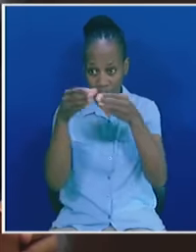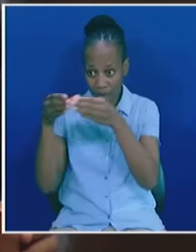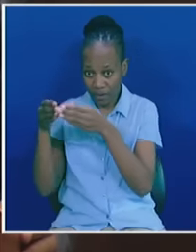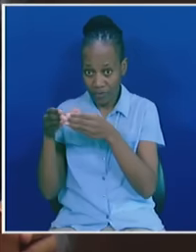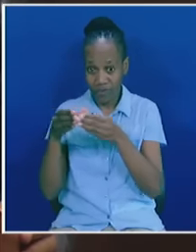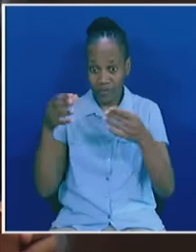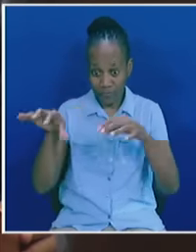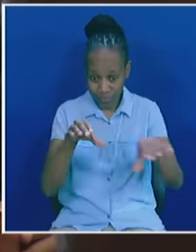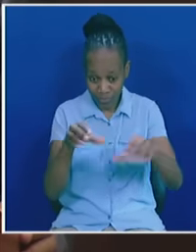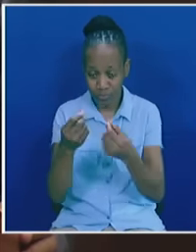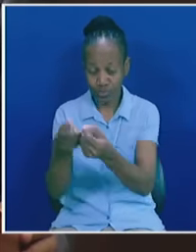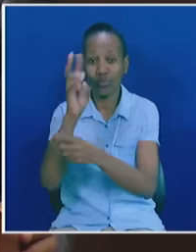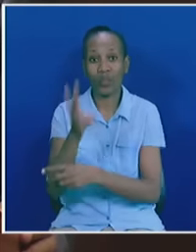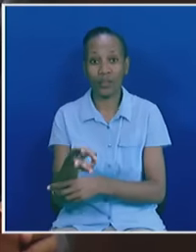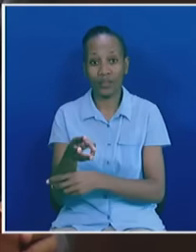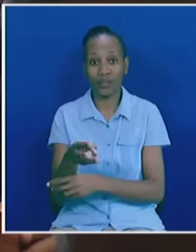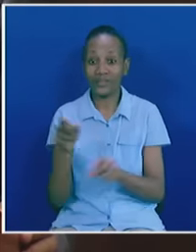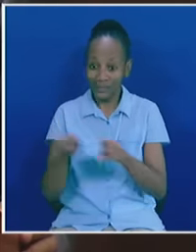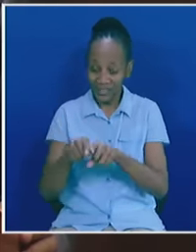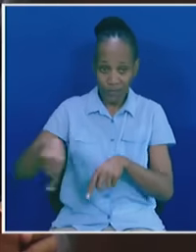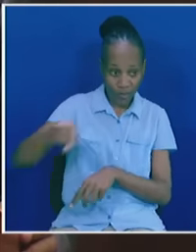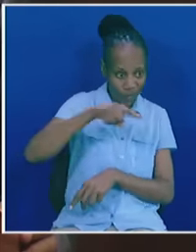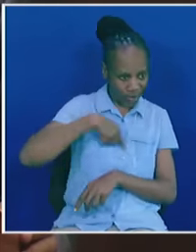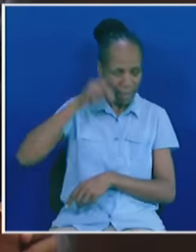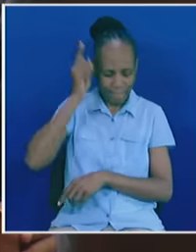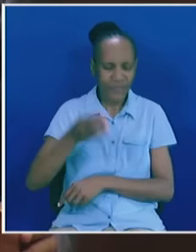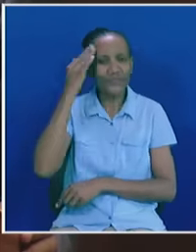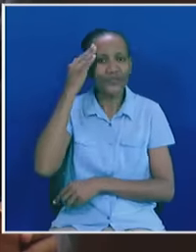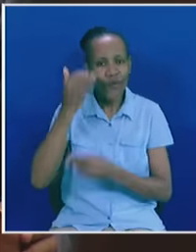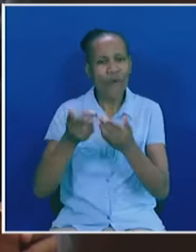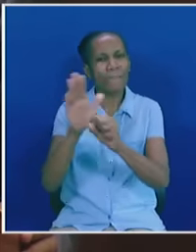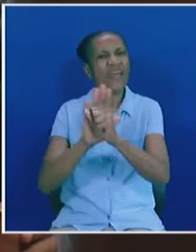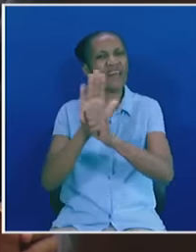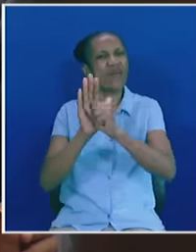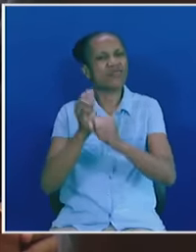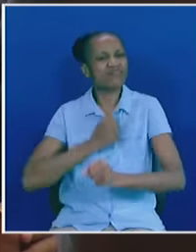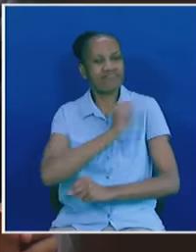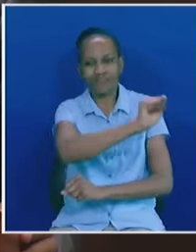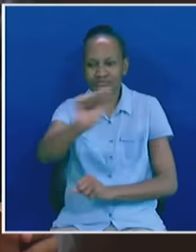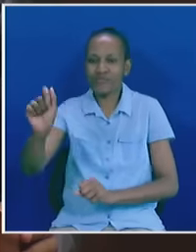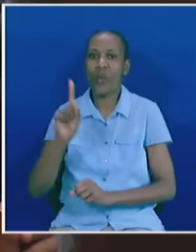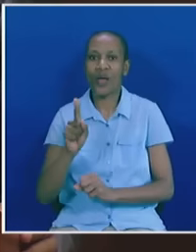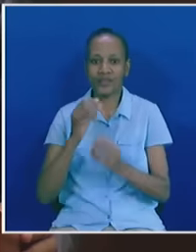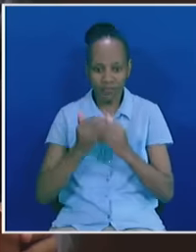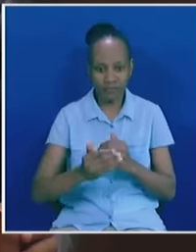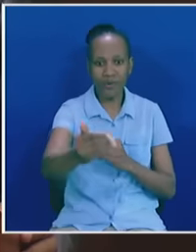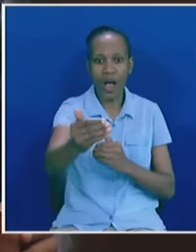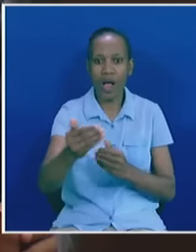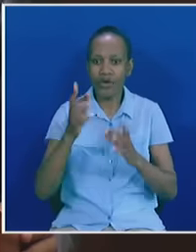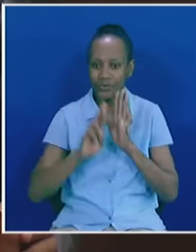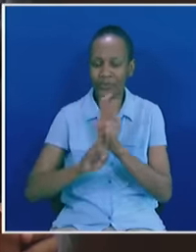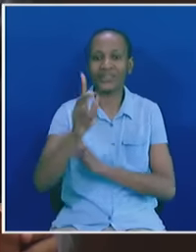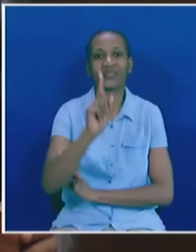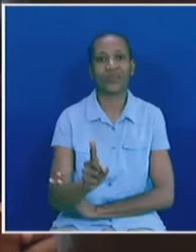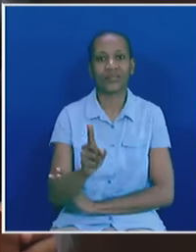that as South Africans, we must know who we are, where do we come from, what do we stand for. Not